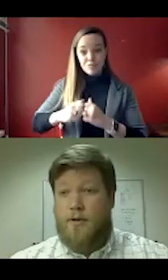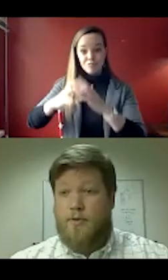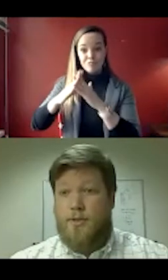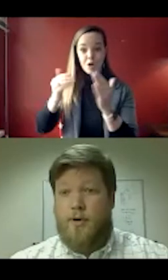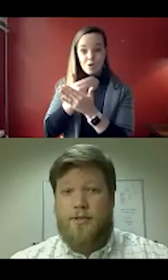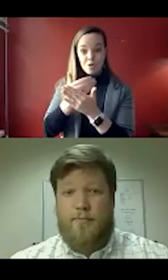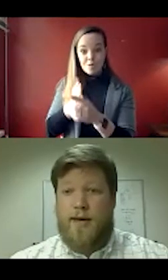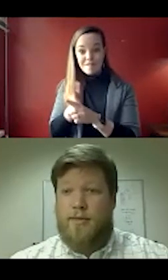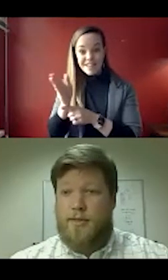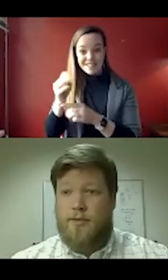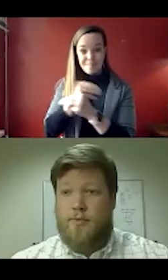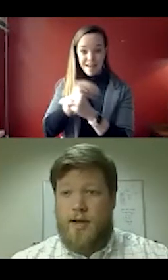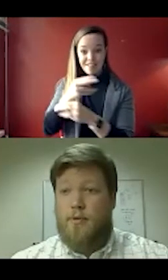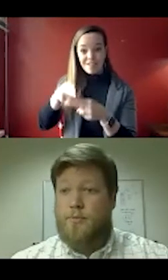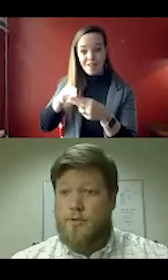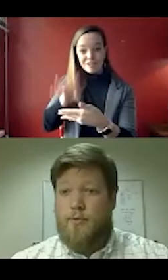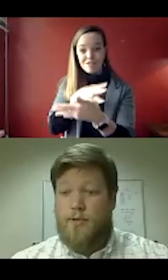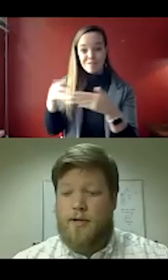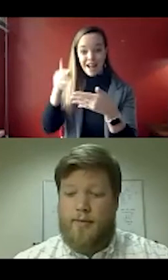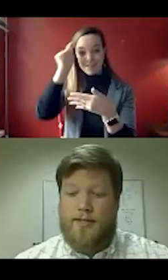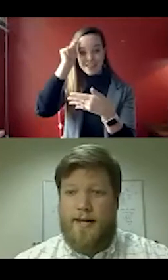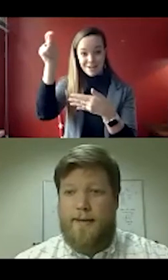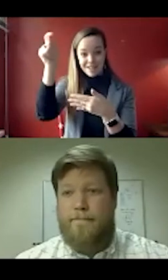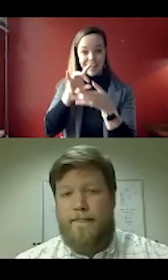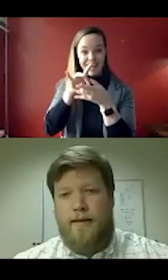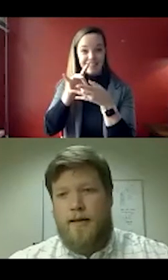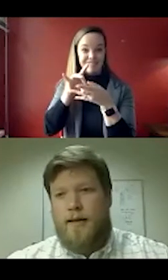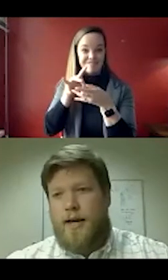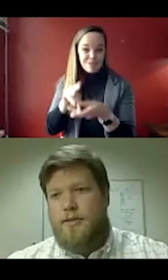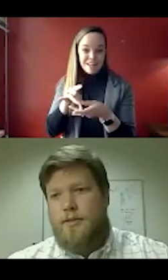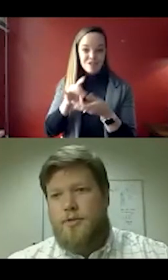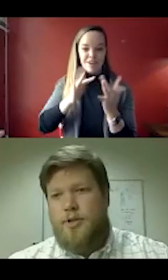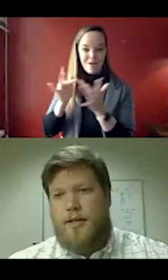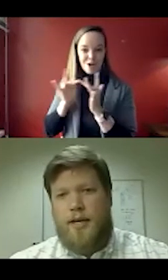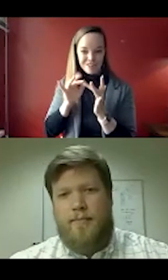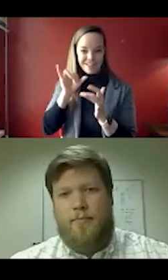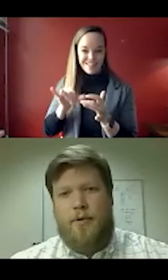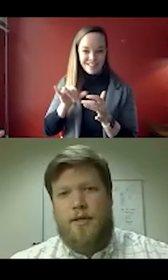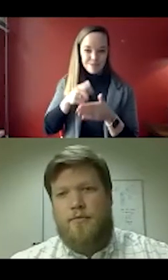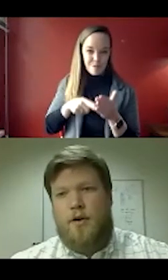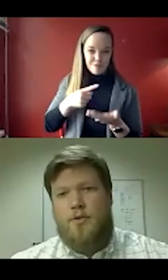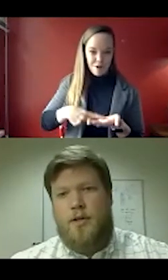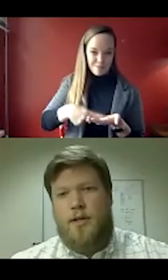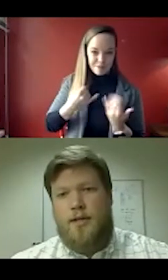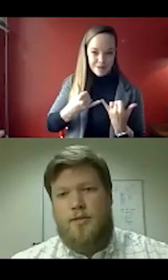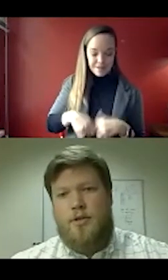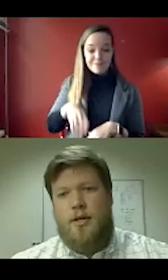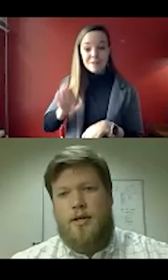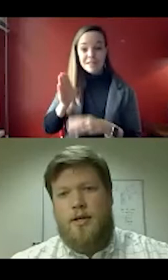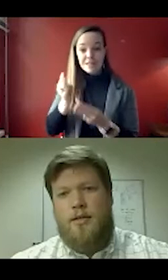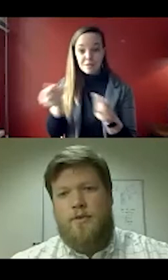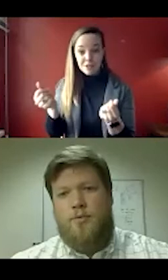graph theory, which is the branch of math that deals with networks, which is why we're talking about it today. And the solution that he came up with involves treating